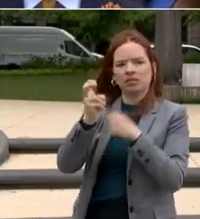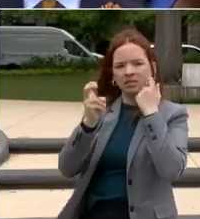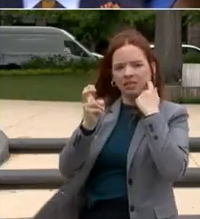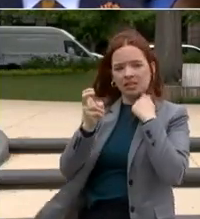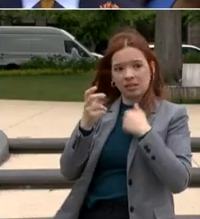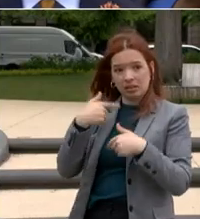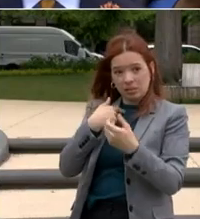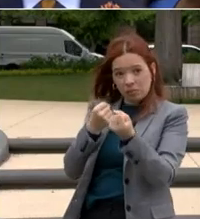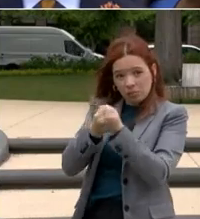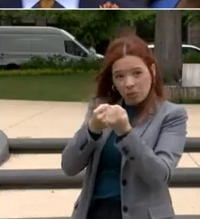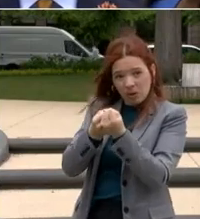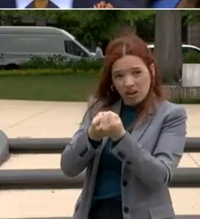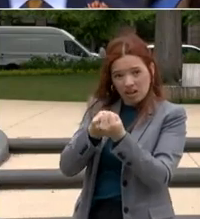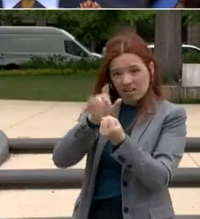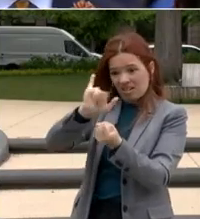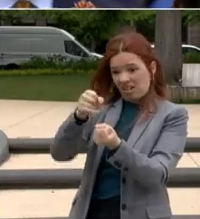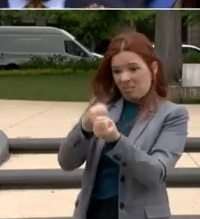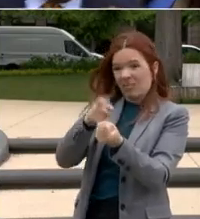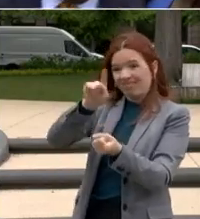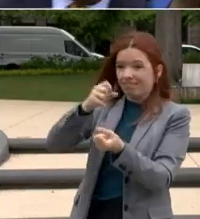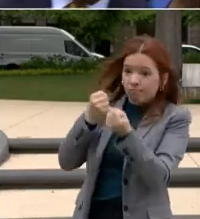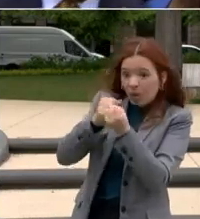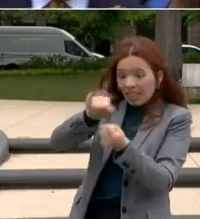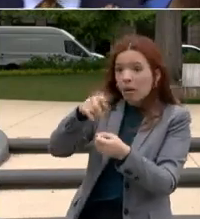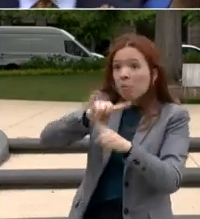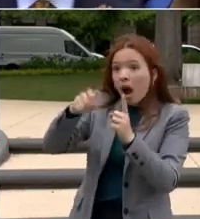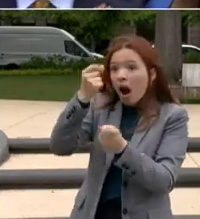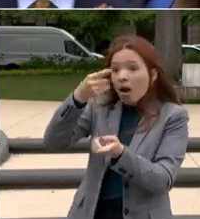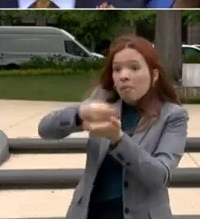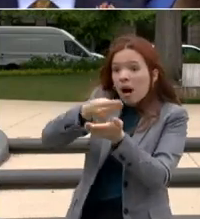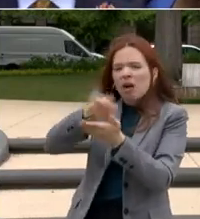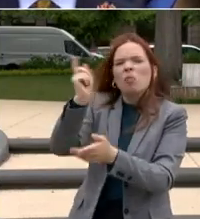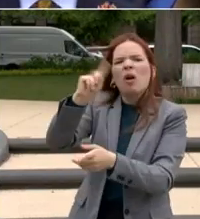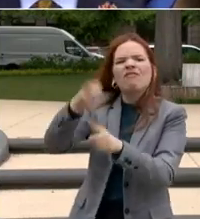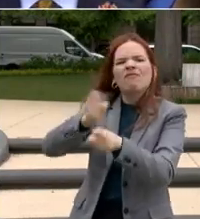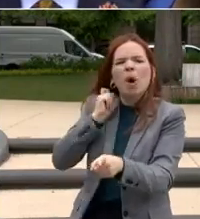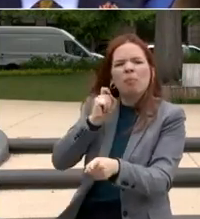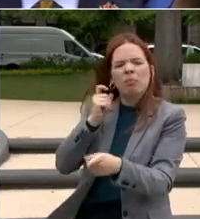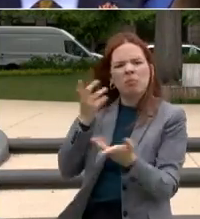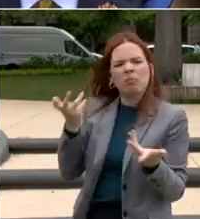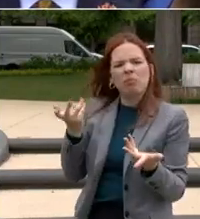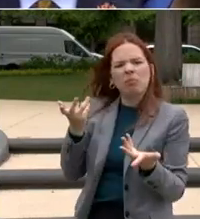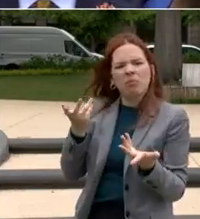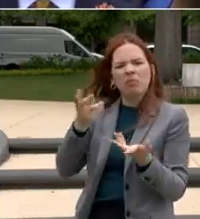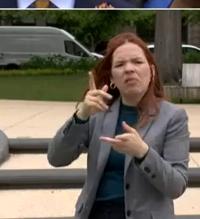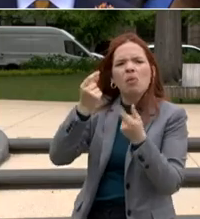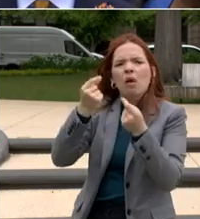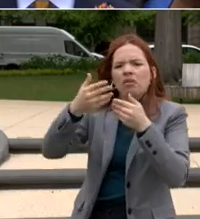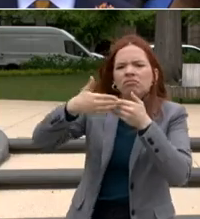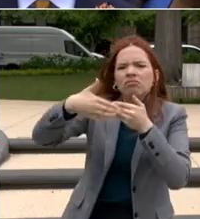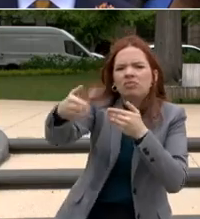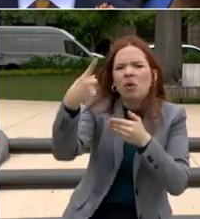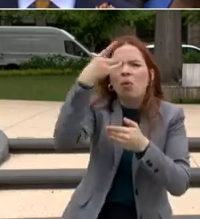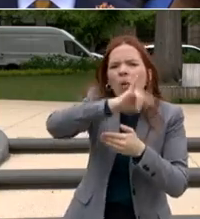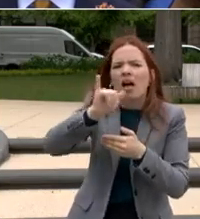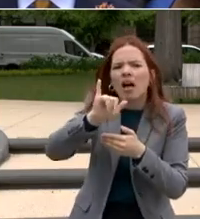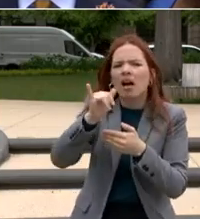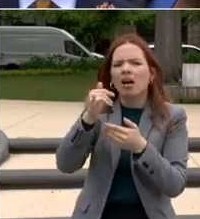those funds come from? What particular projects or initiatives do you see being sacrificed to make that